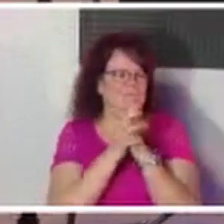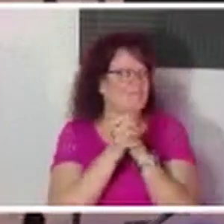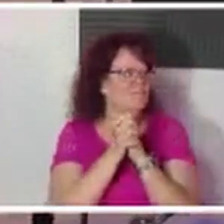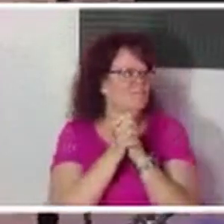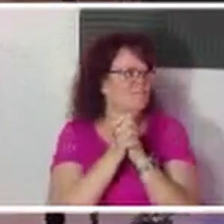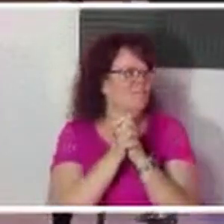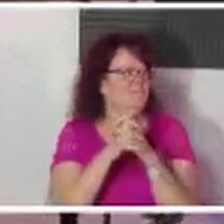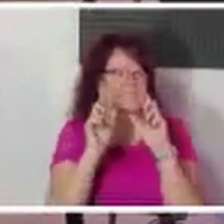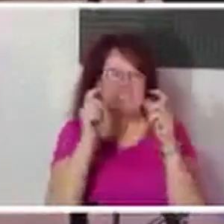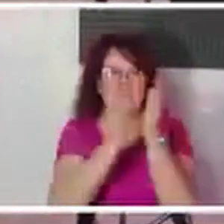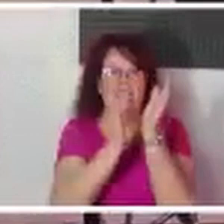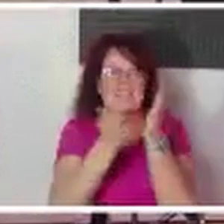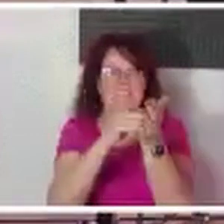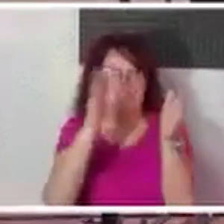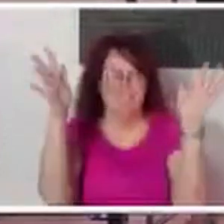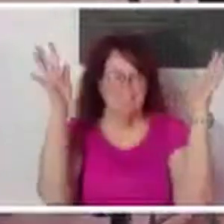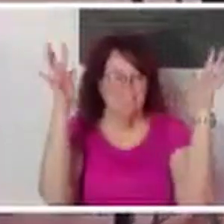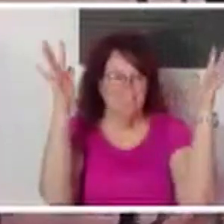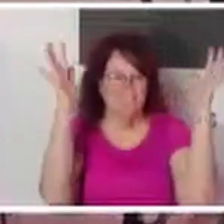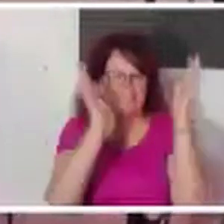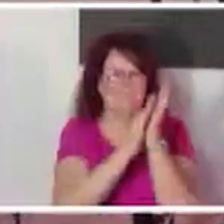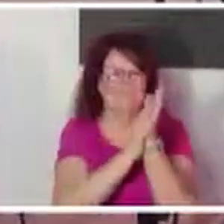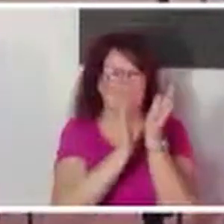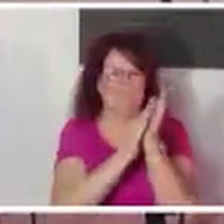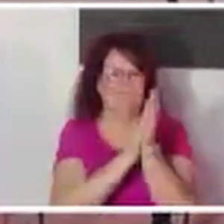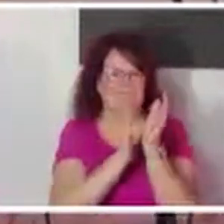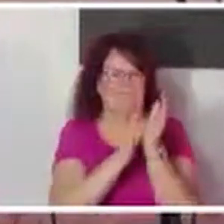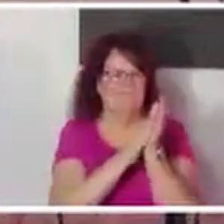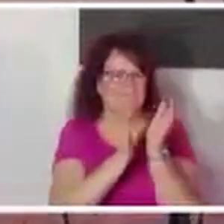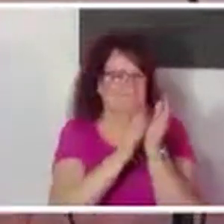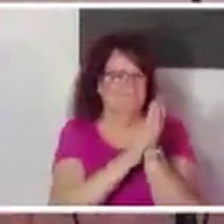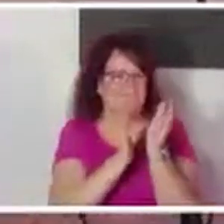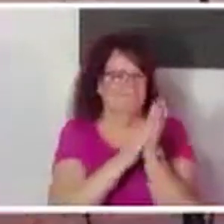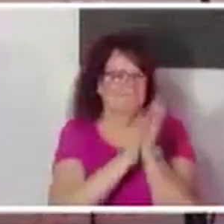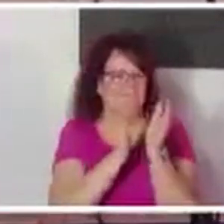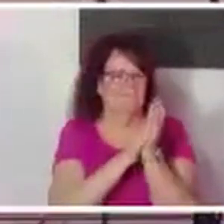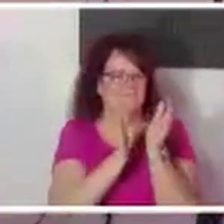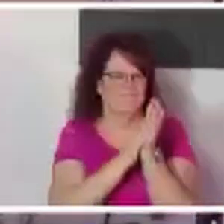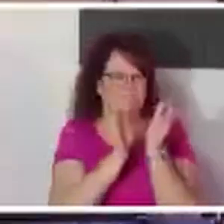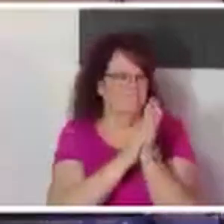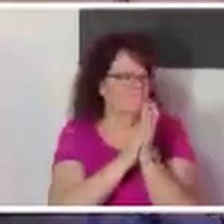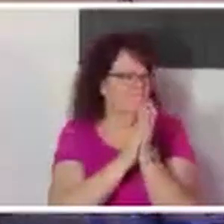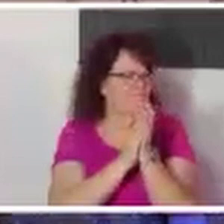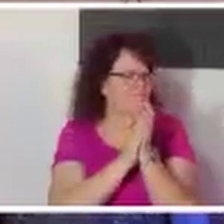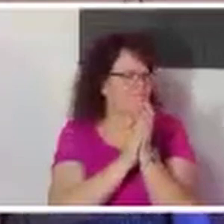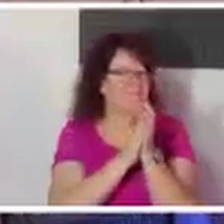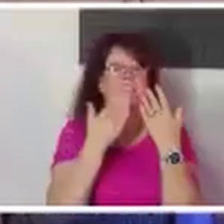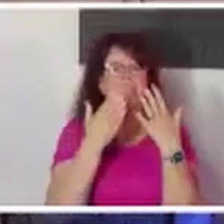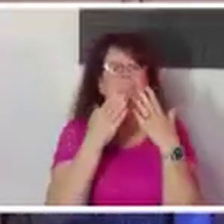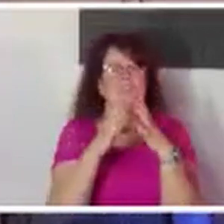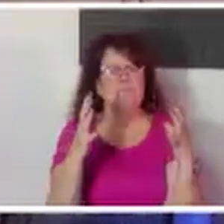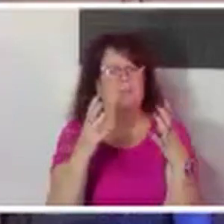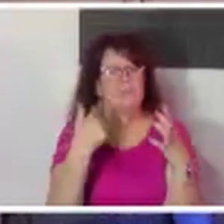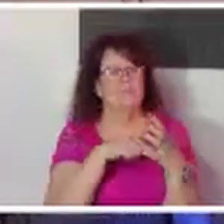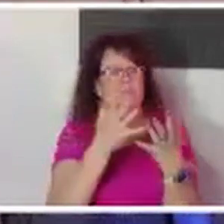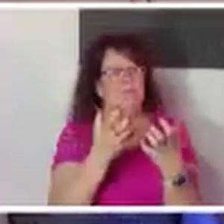Give Becky another hand and thank her for being here today. Awesome. Just so great. Thank you so much. What we